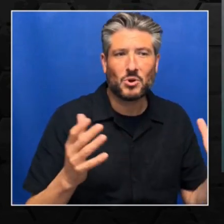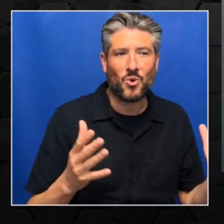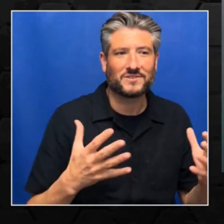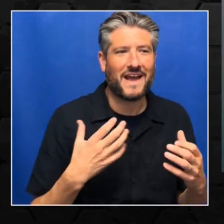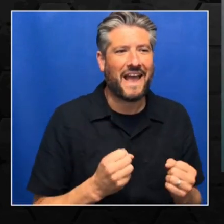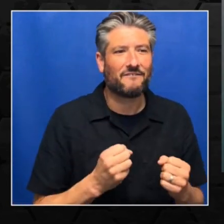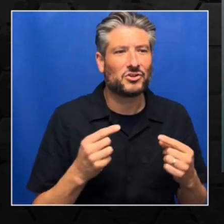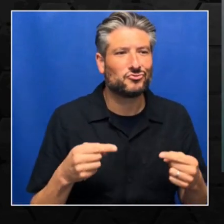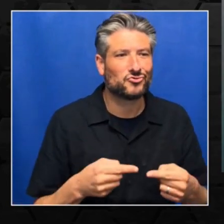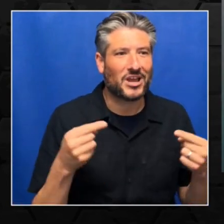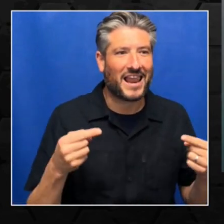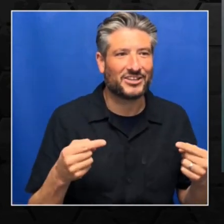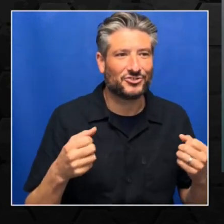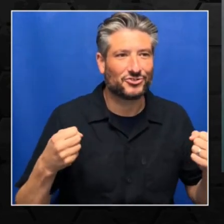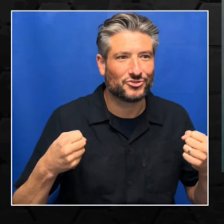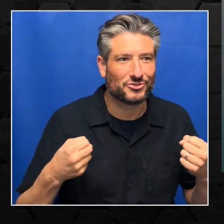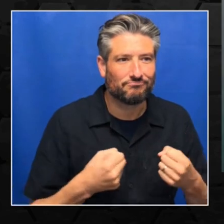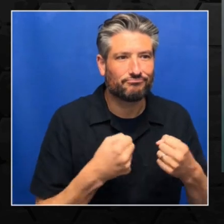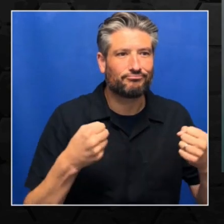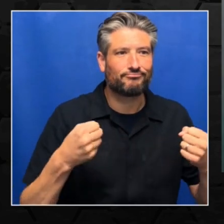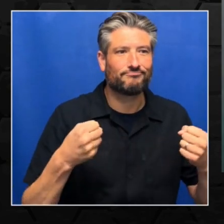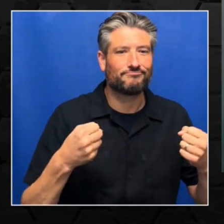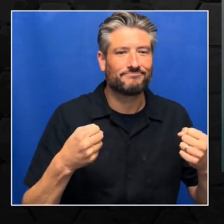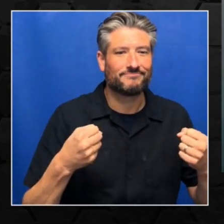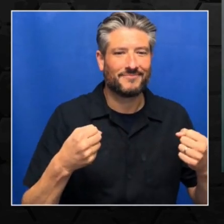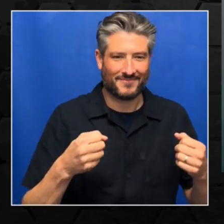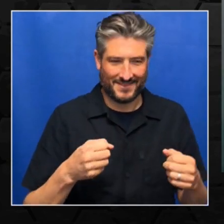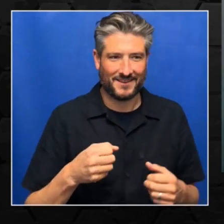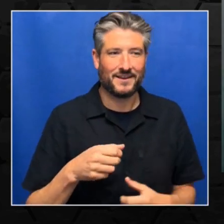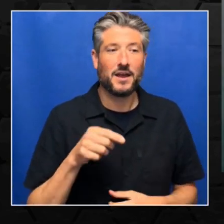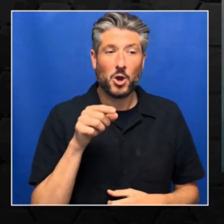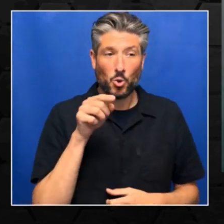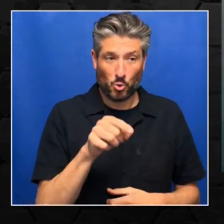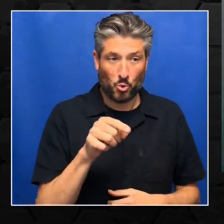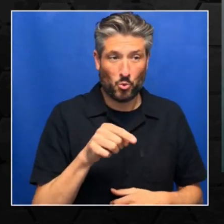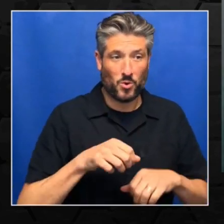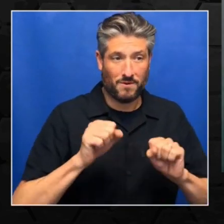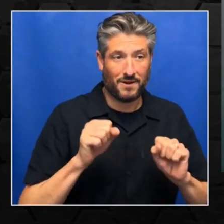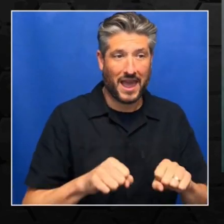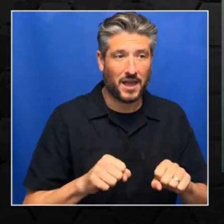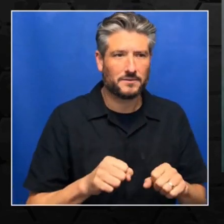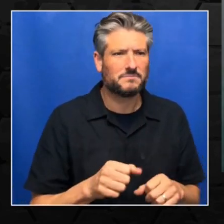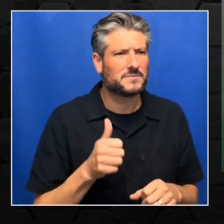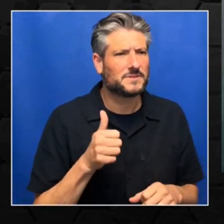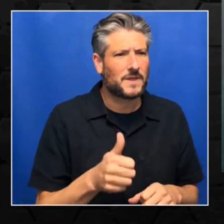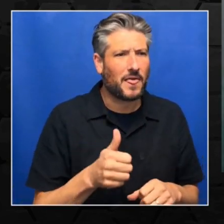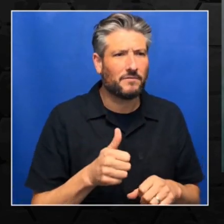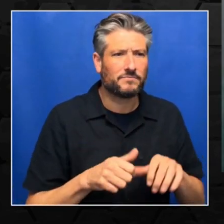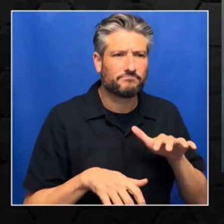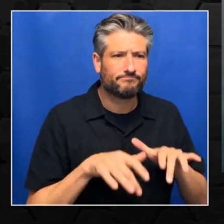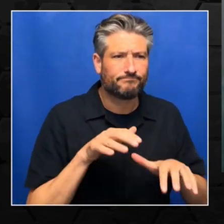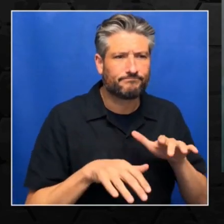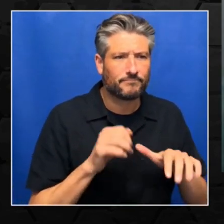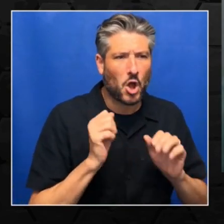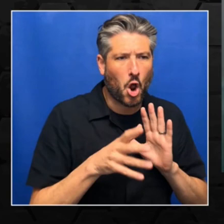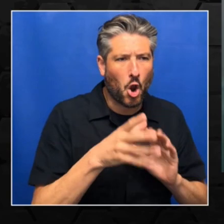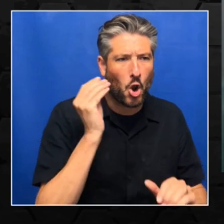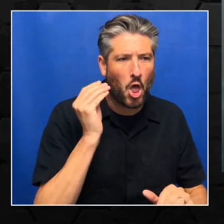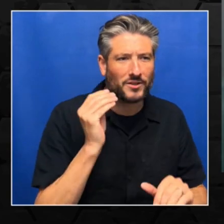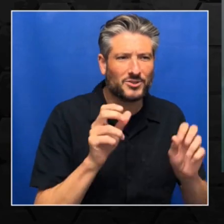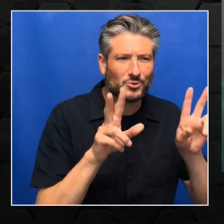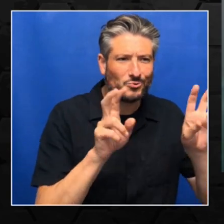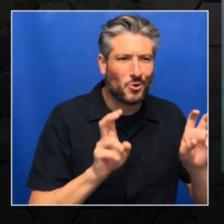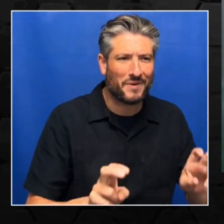and participate in that challenge. Every module that you complete, we plant a tree, and I think they're going to plant up to